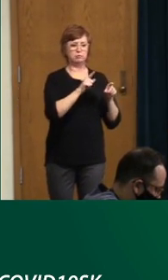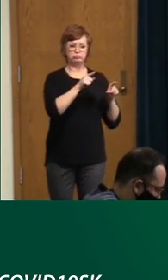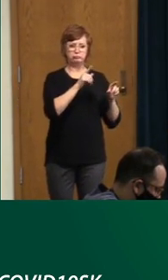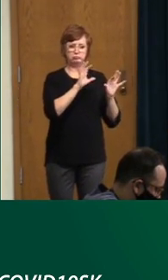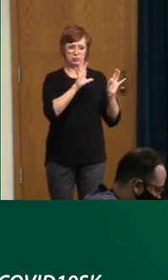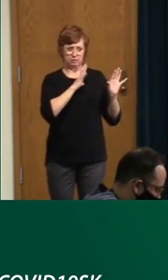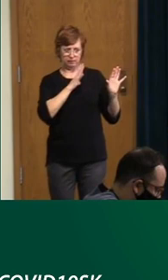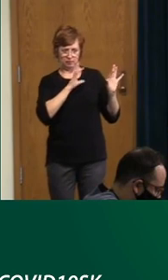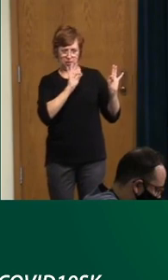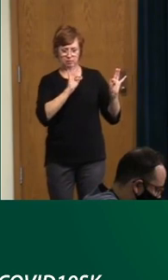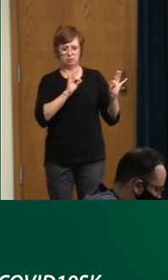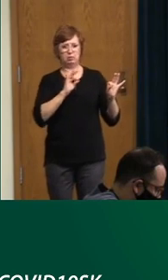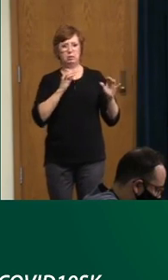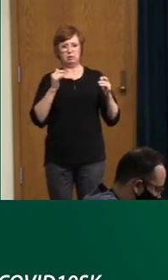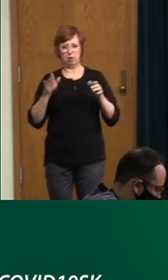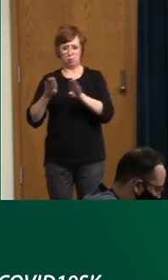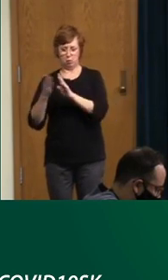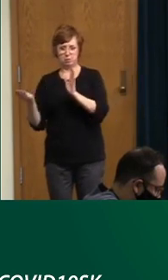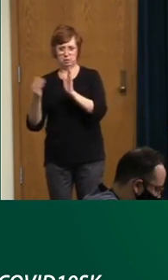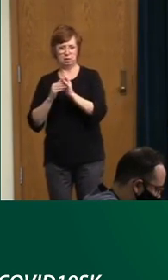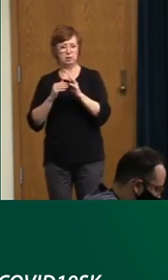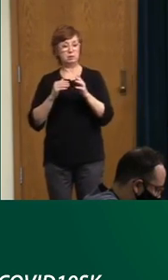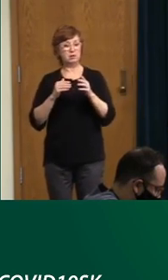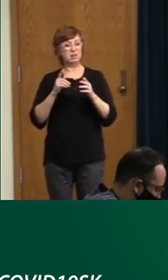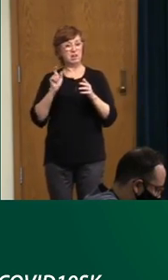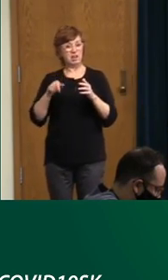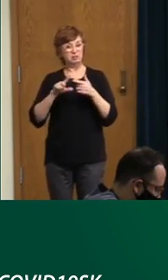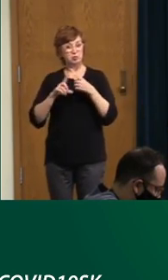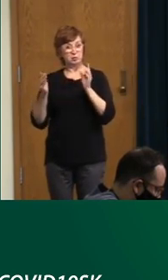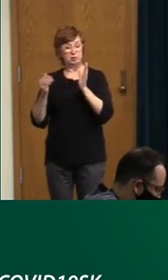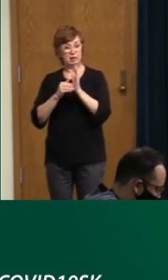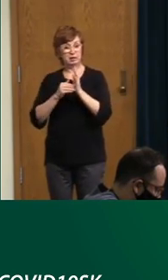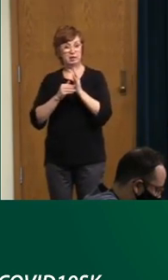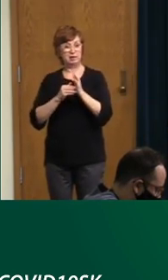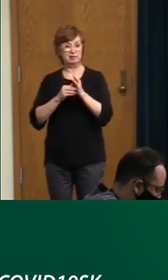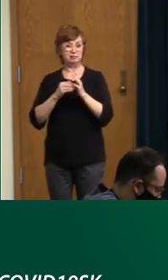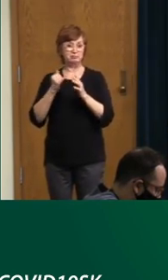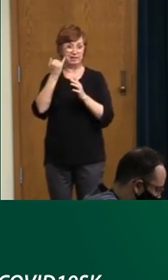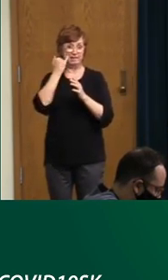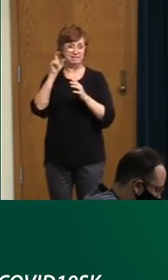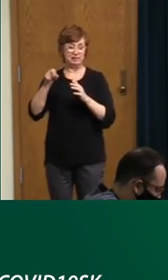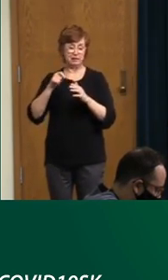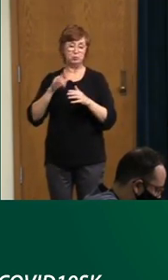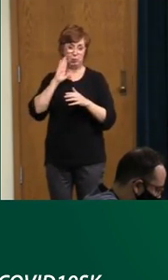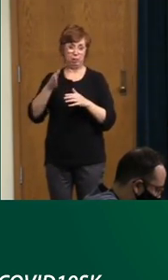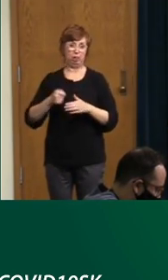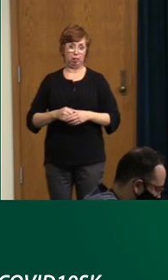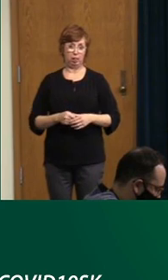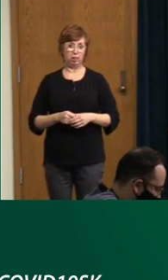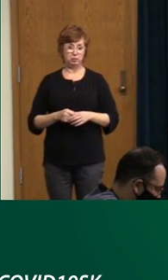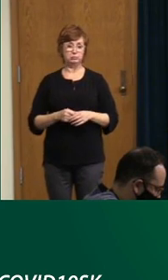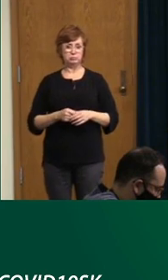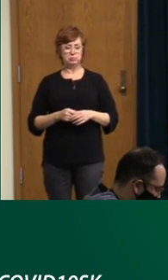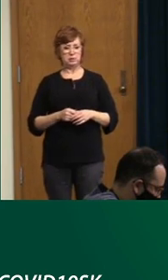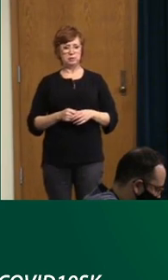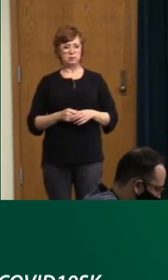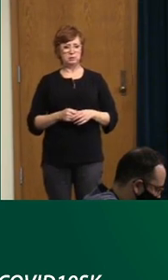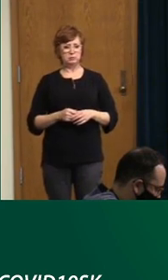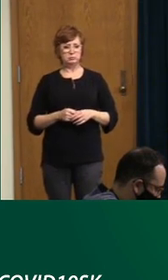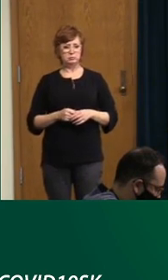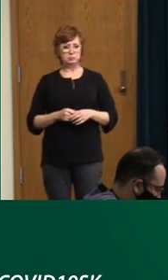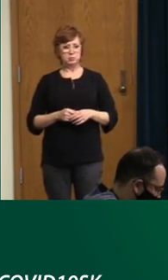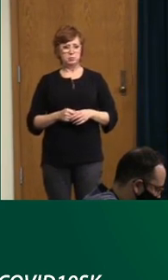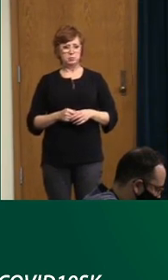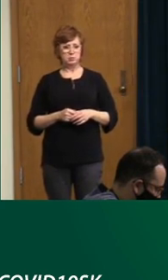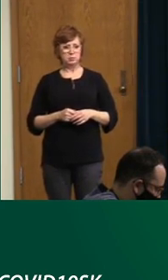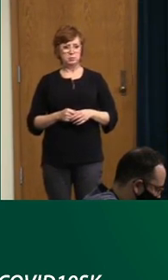plan, in April we released our COVID surge plan, and we're reviewing that and looking at the new data. And it includes those options around